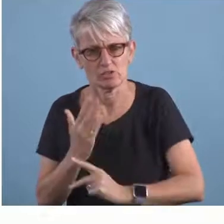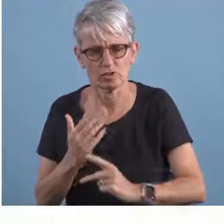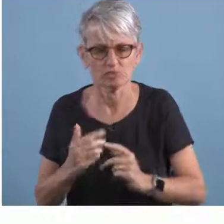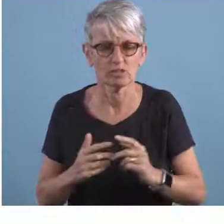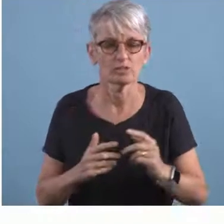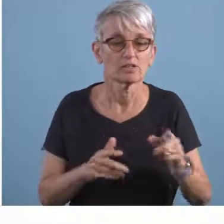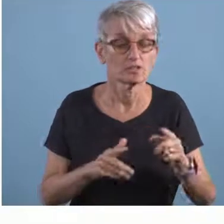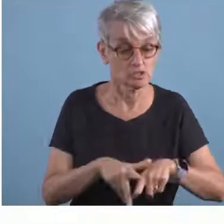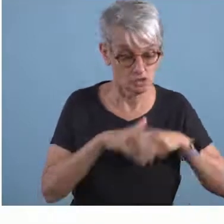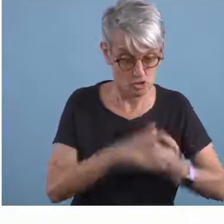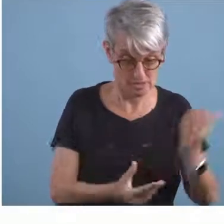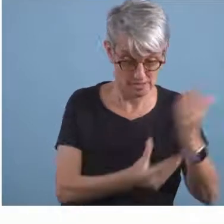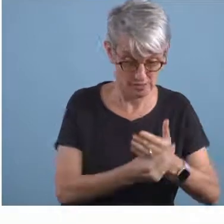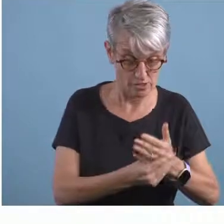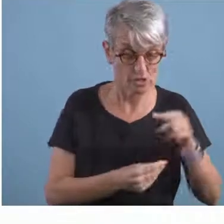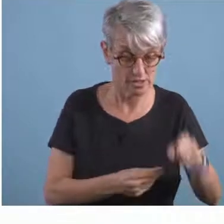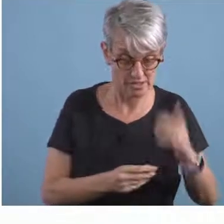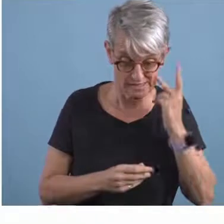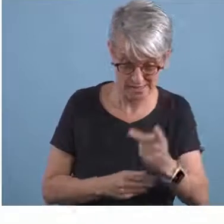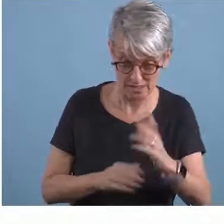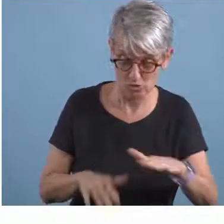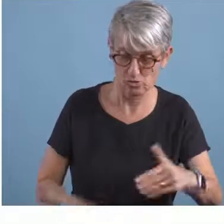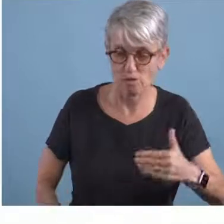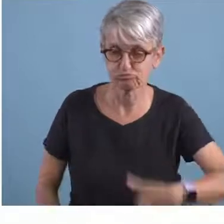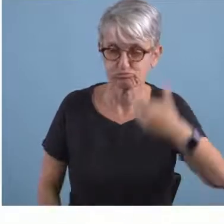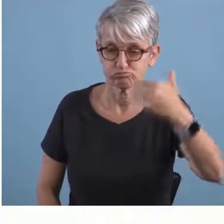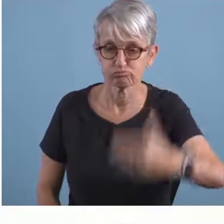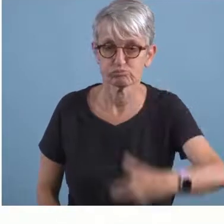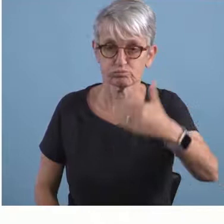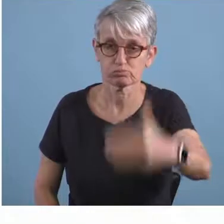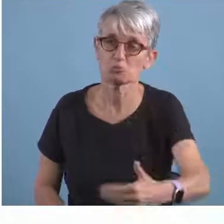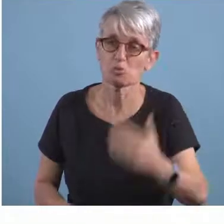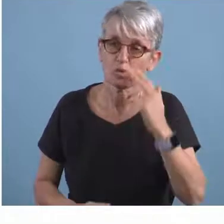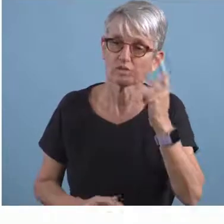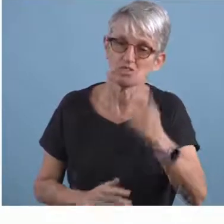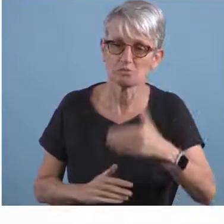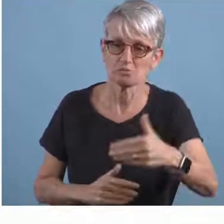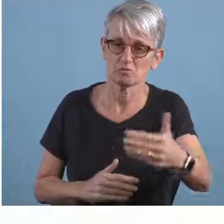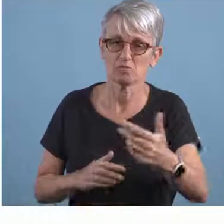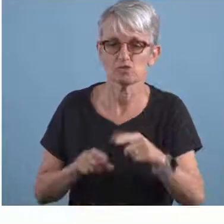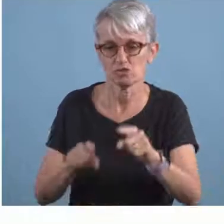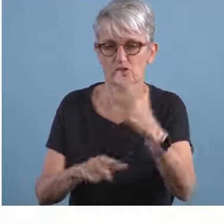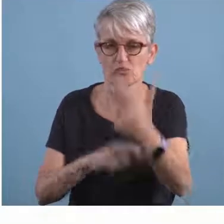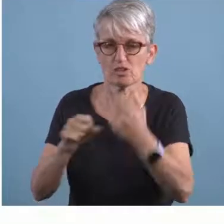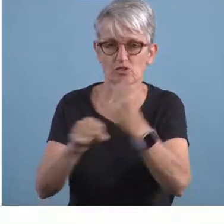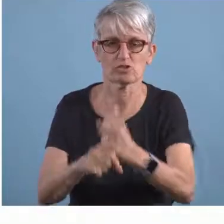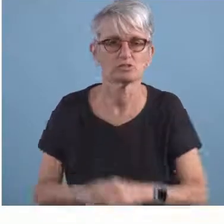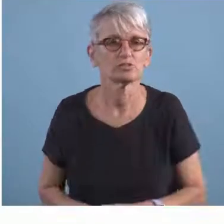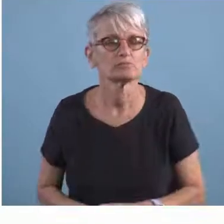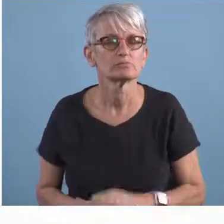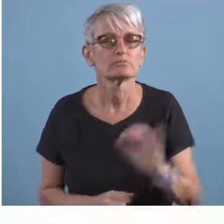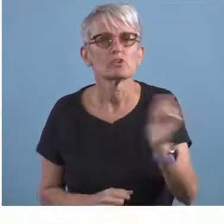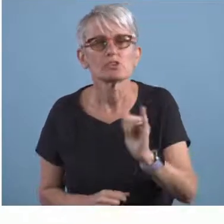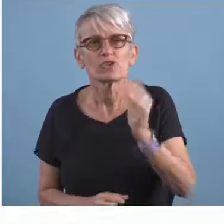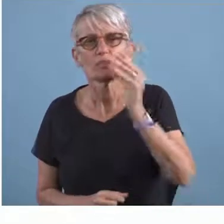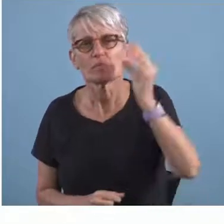start intervention and periodically throughout the 3 years they might be in intervention. We also surveyed parents and